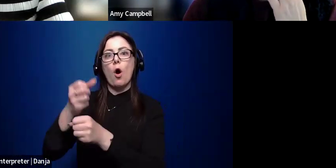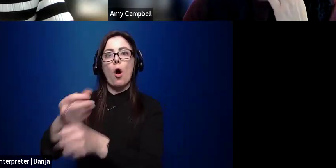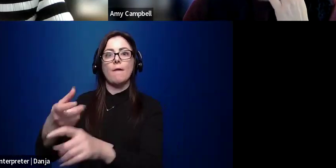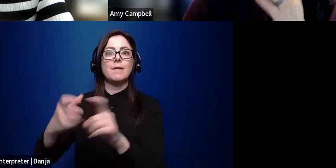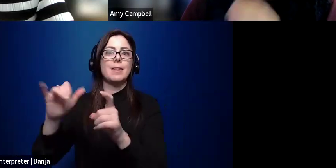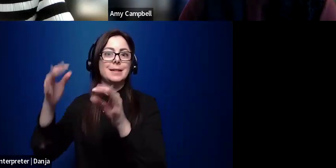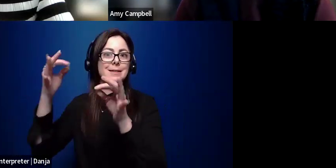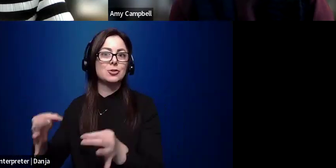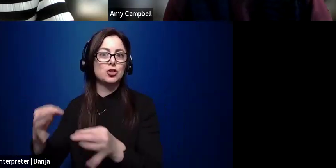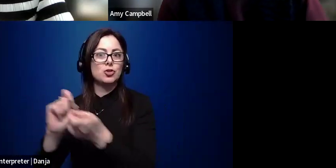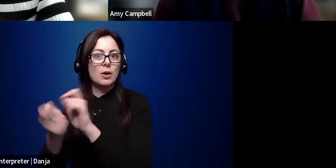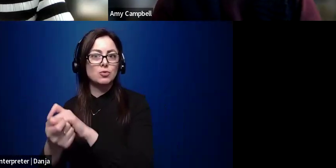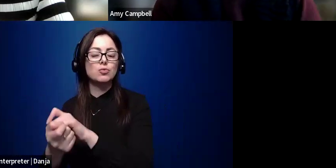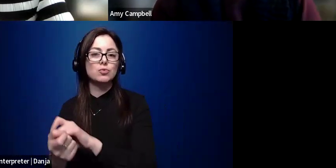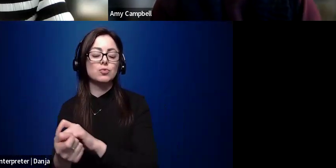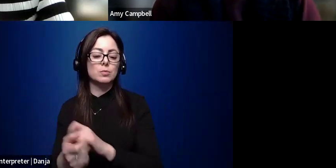So,